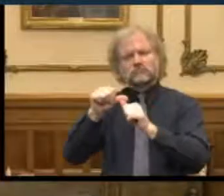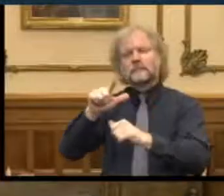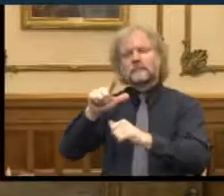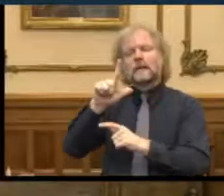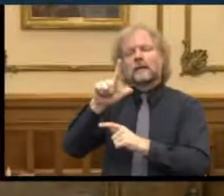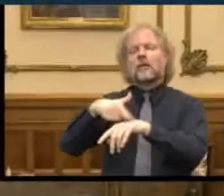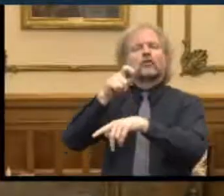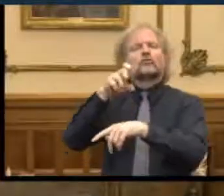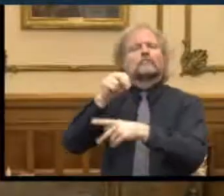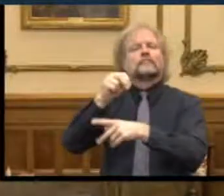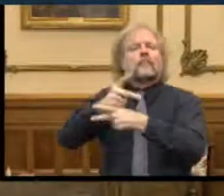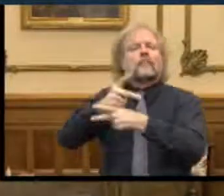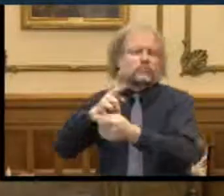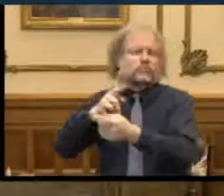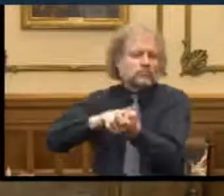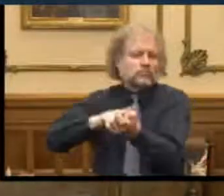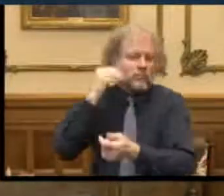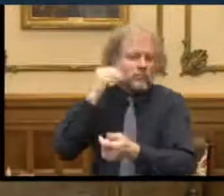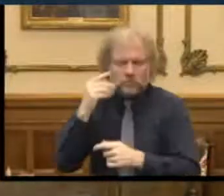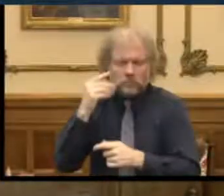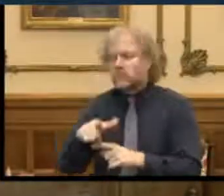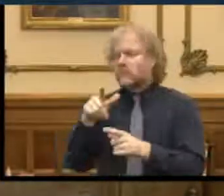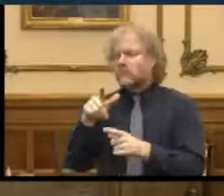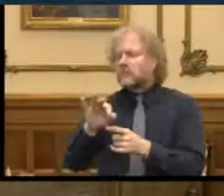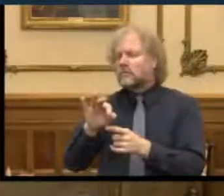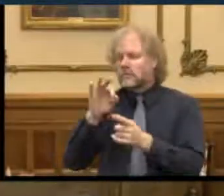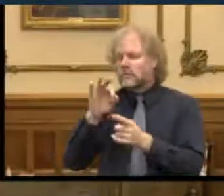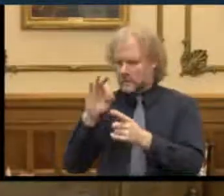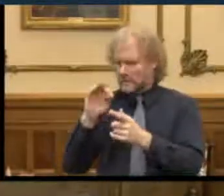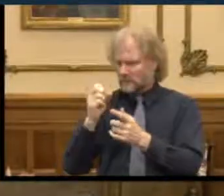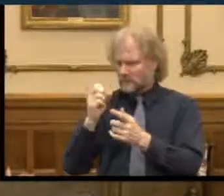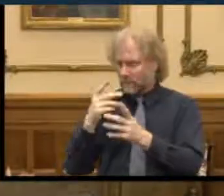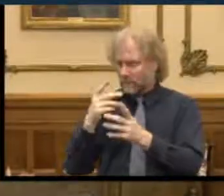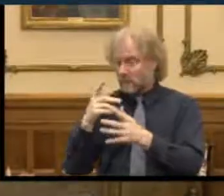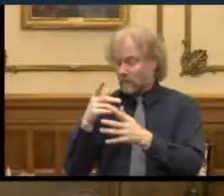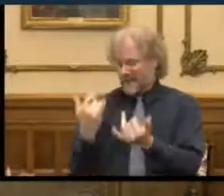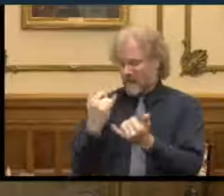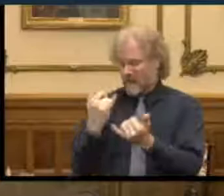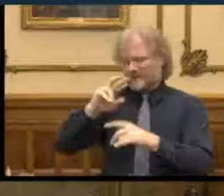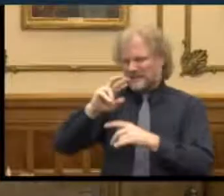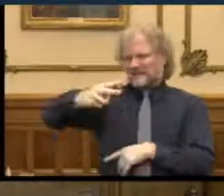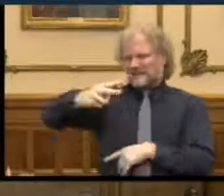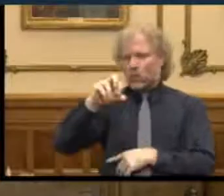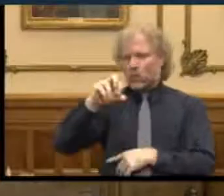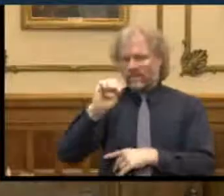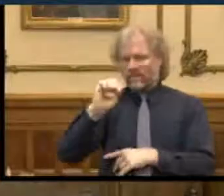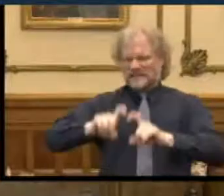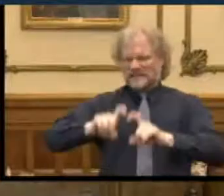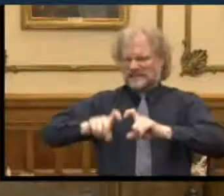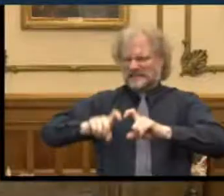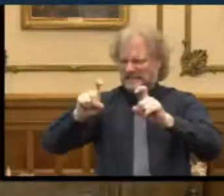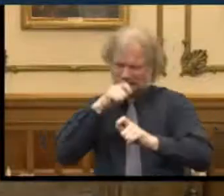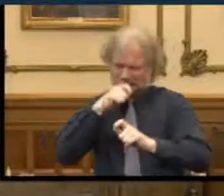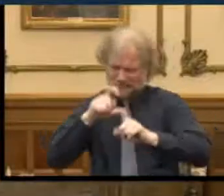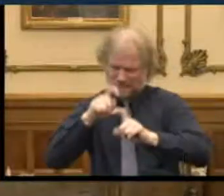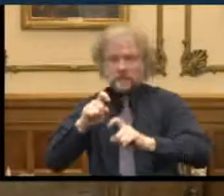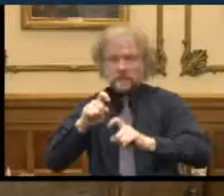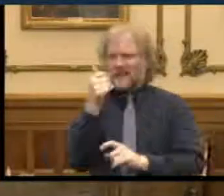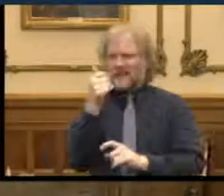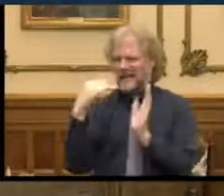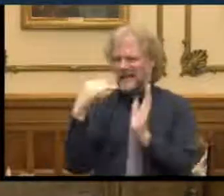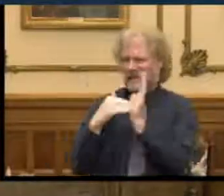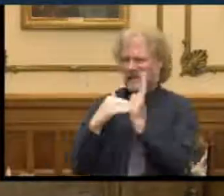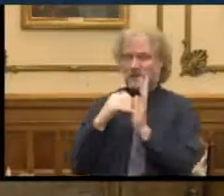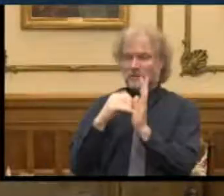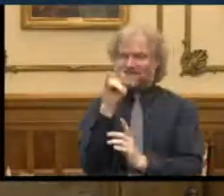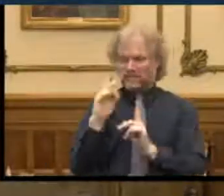tested more than 36,000 staff members earlier this summer. We are currently in the middle of a second wave of testing and have tested nearly 18,000